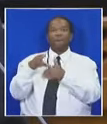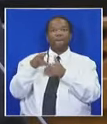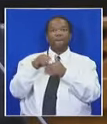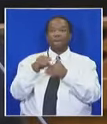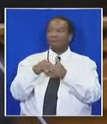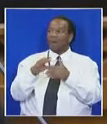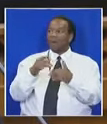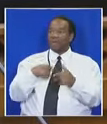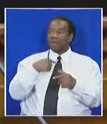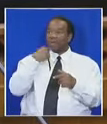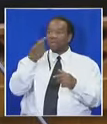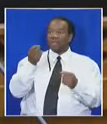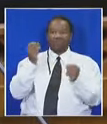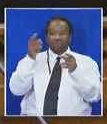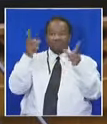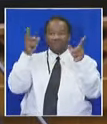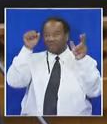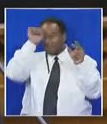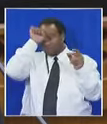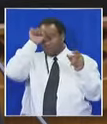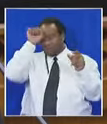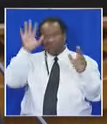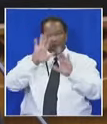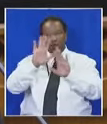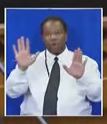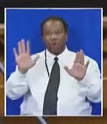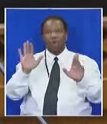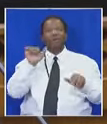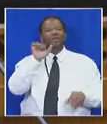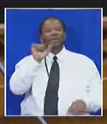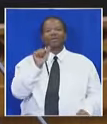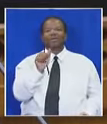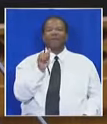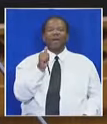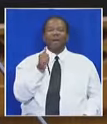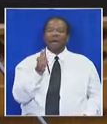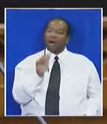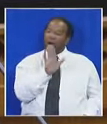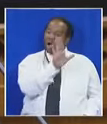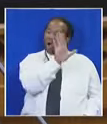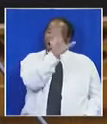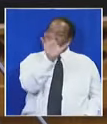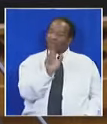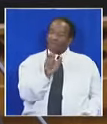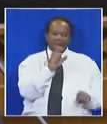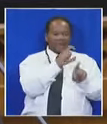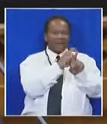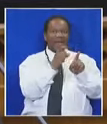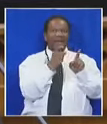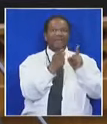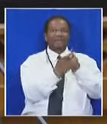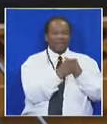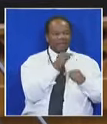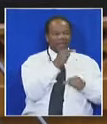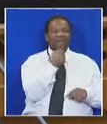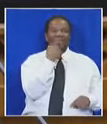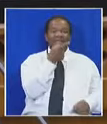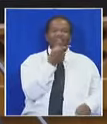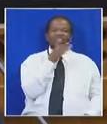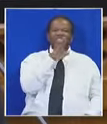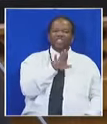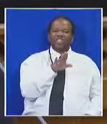fool. African culture hates with passion children without talent.